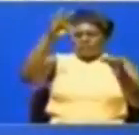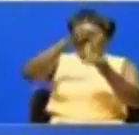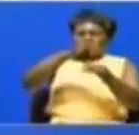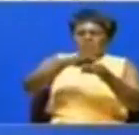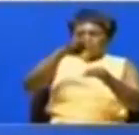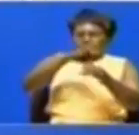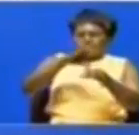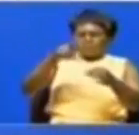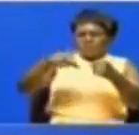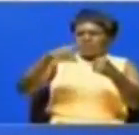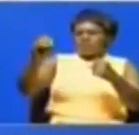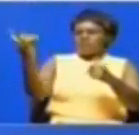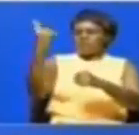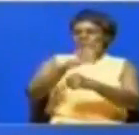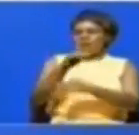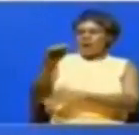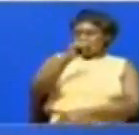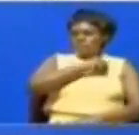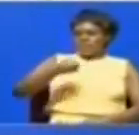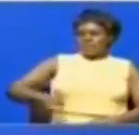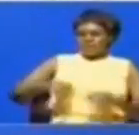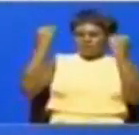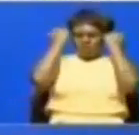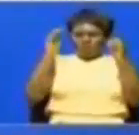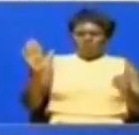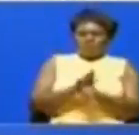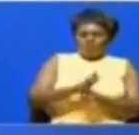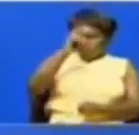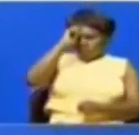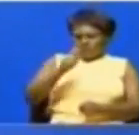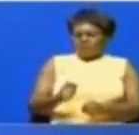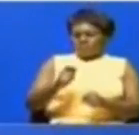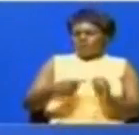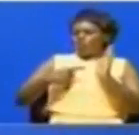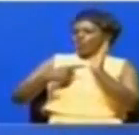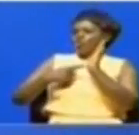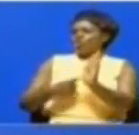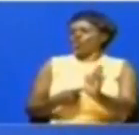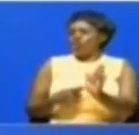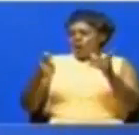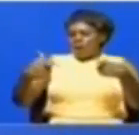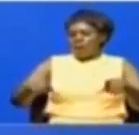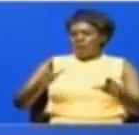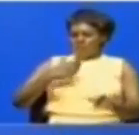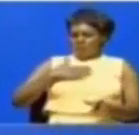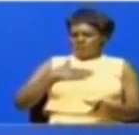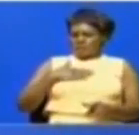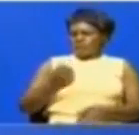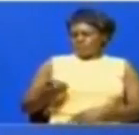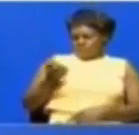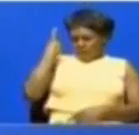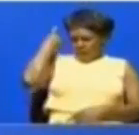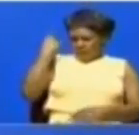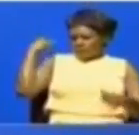days. We urge the Supreme Court to issue the full judgment expeditiously to allow us to have a full